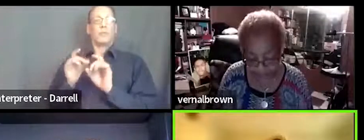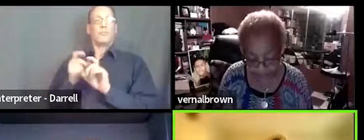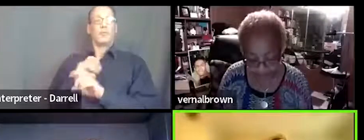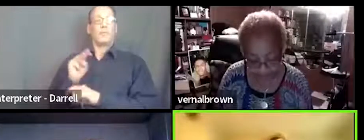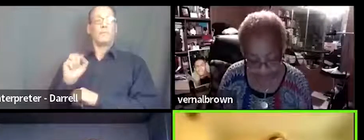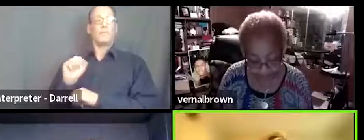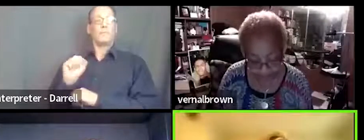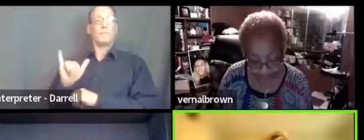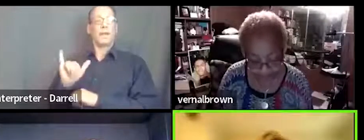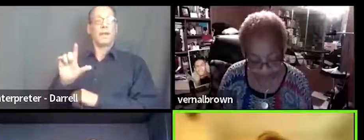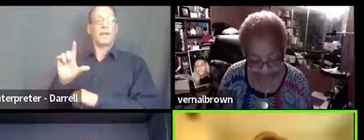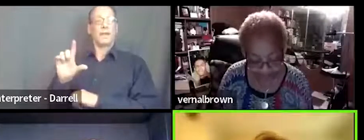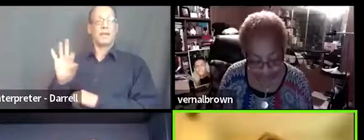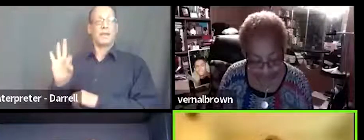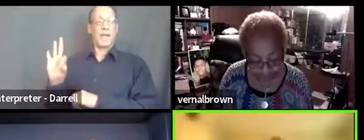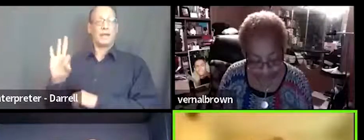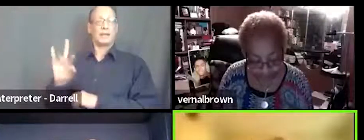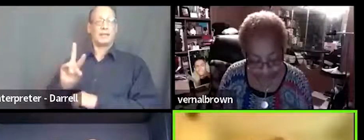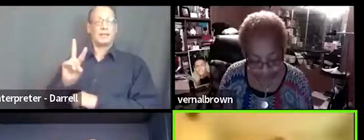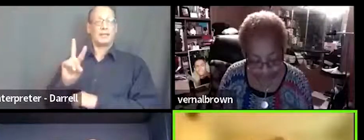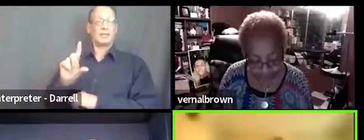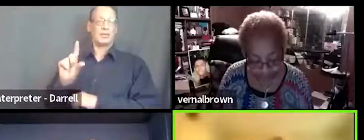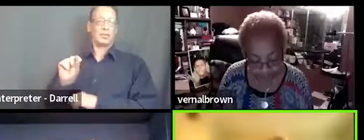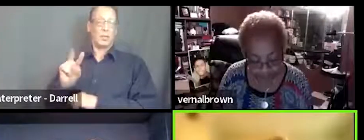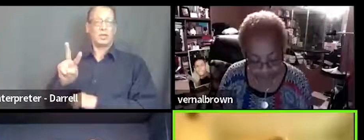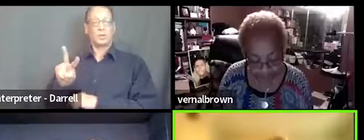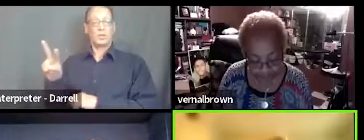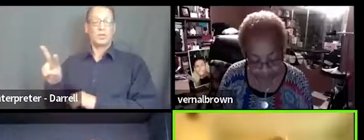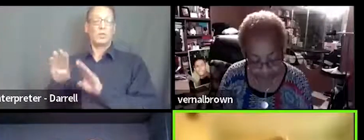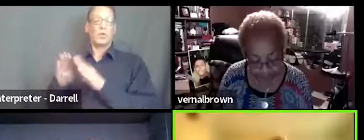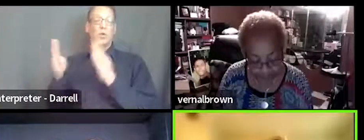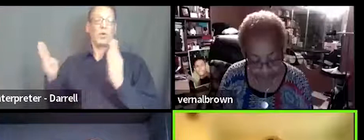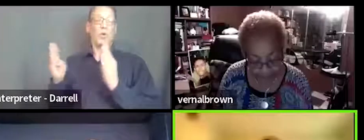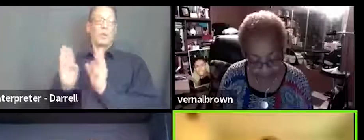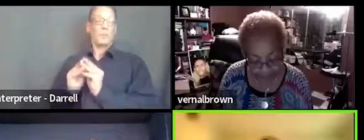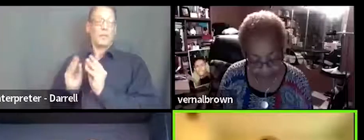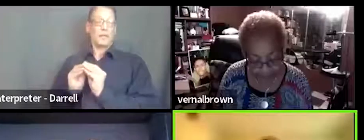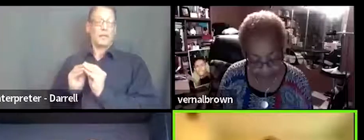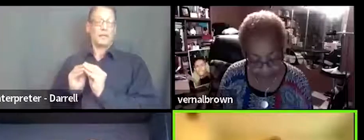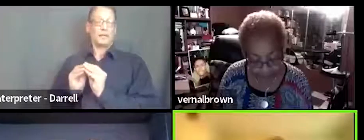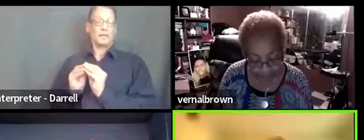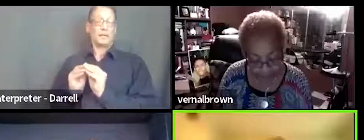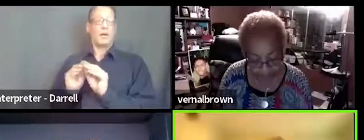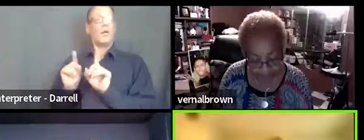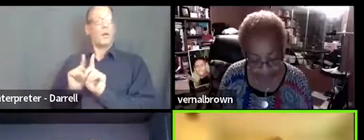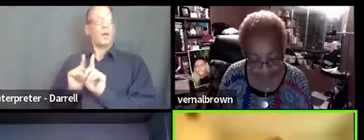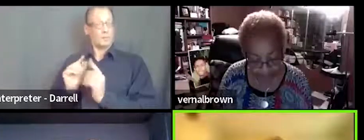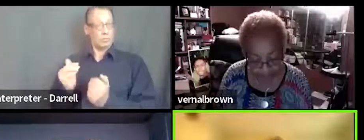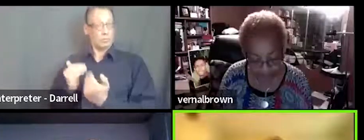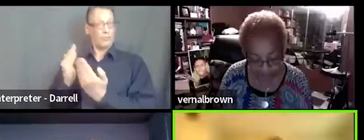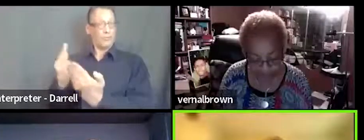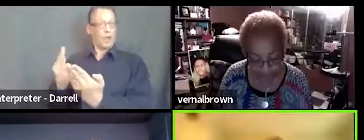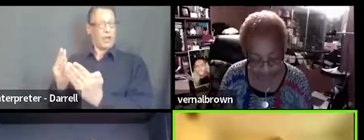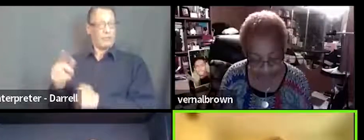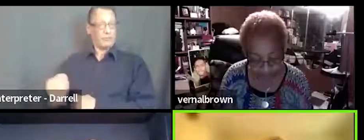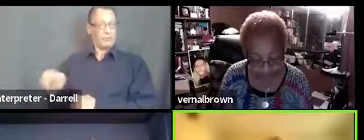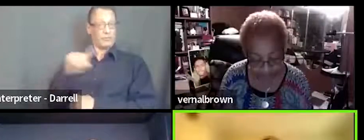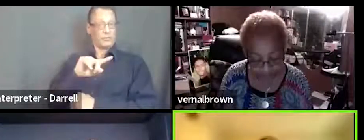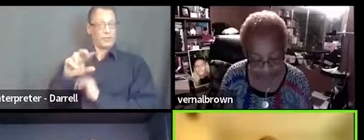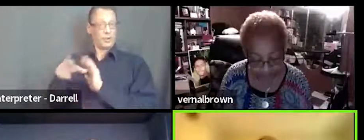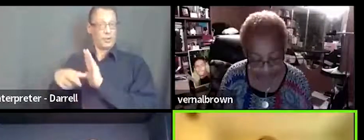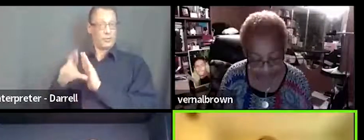9th, 2022 special meeting of the Board of Commissioners, the open meeting. These minutes were also provided for review by the Board of